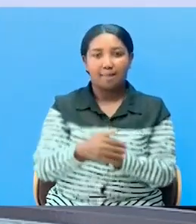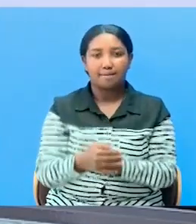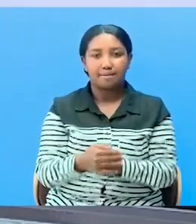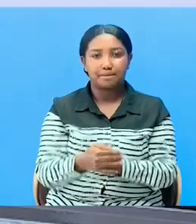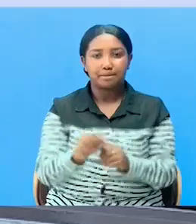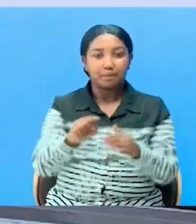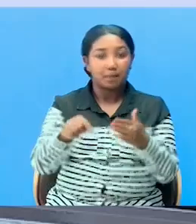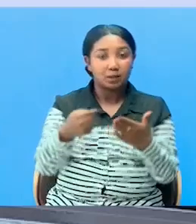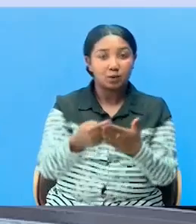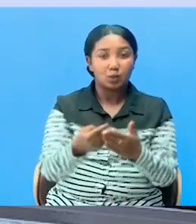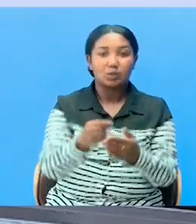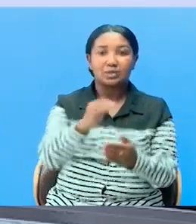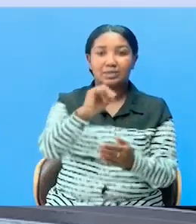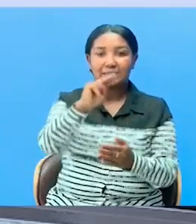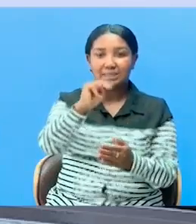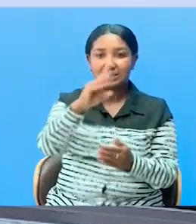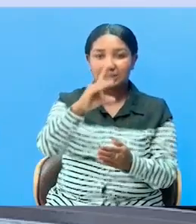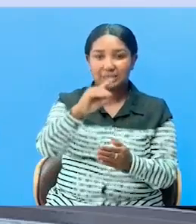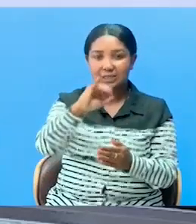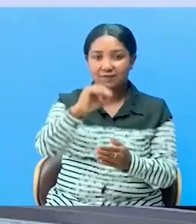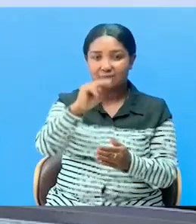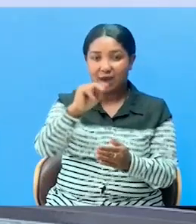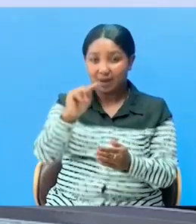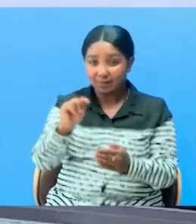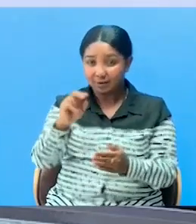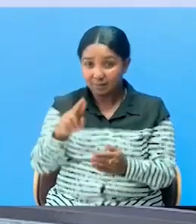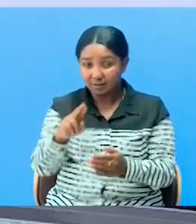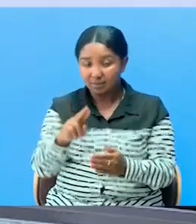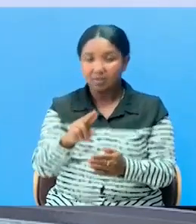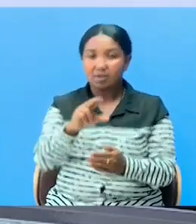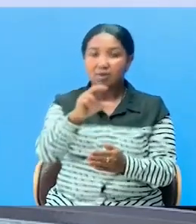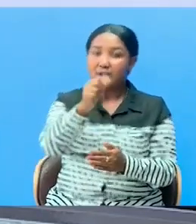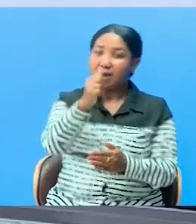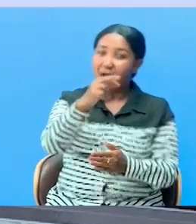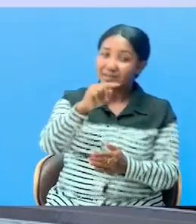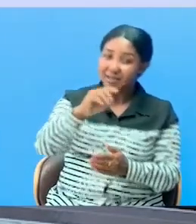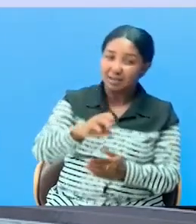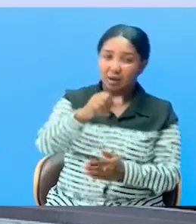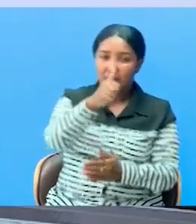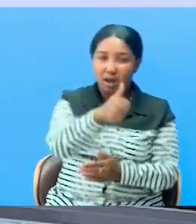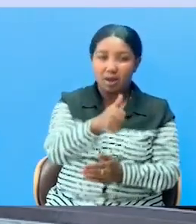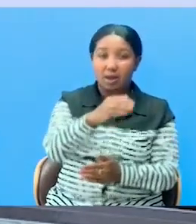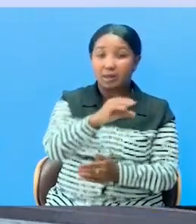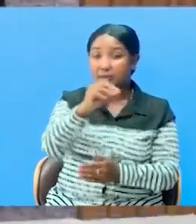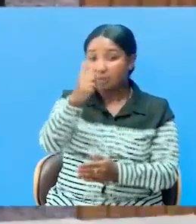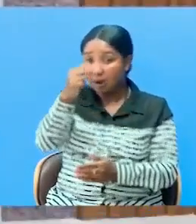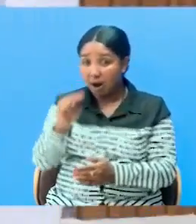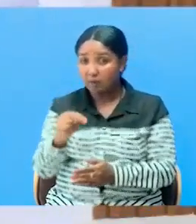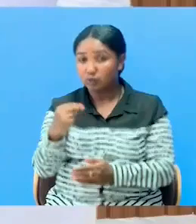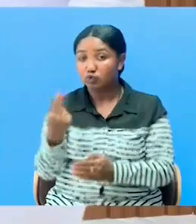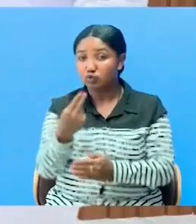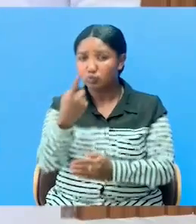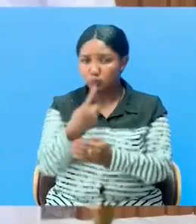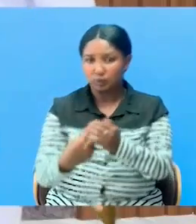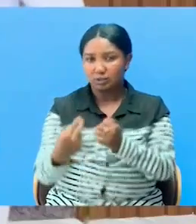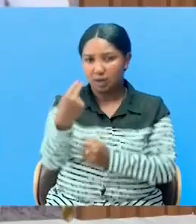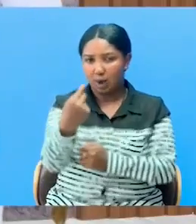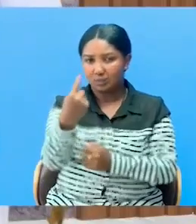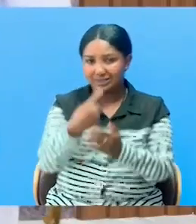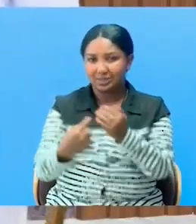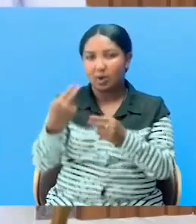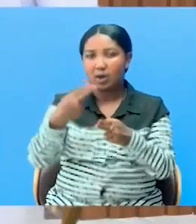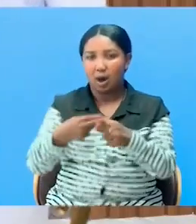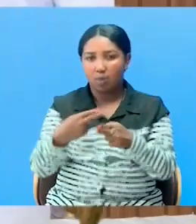So indefinite article a and an, one, they are used only with what? Singular noun. With singular